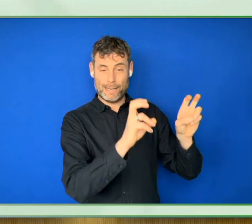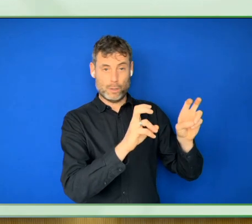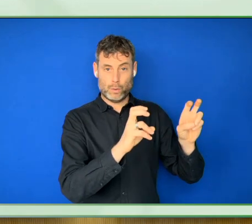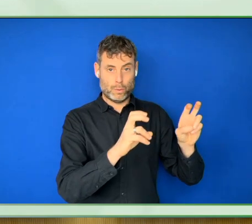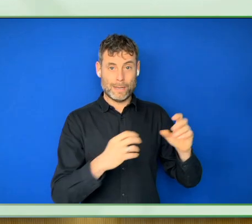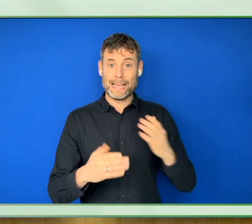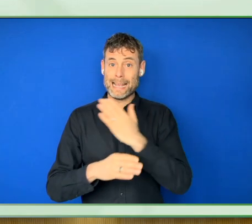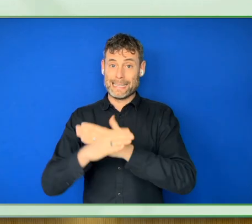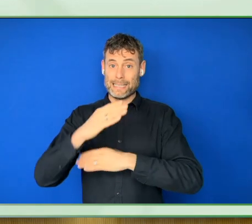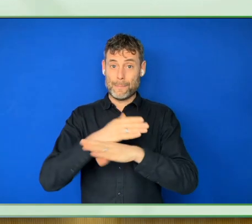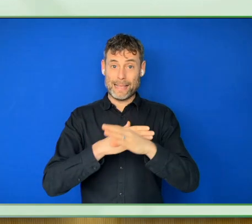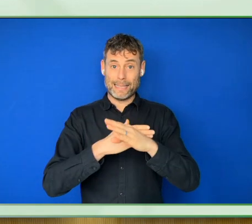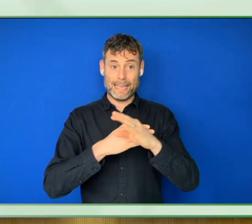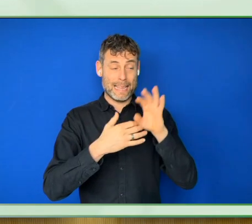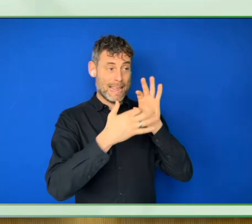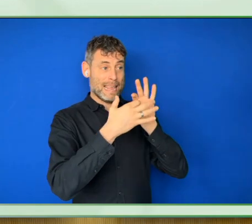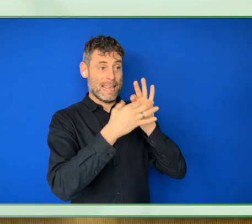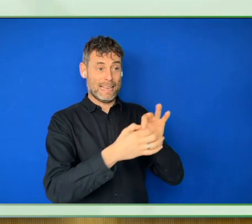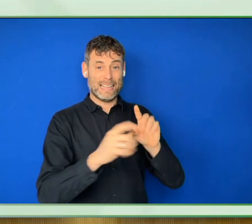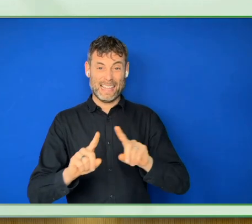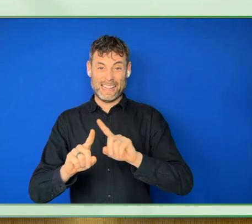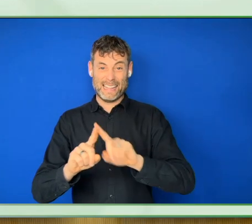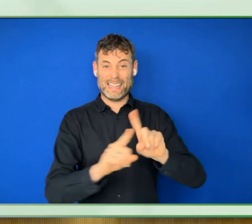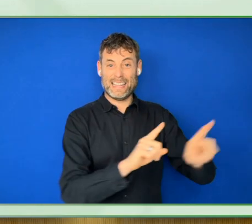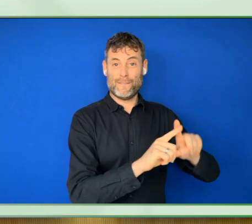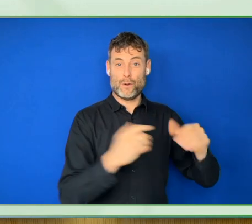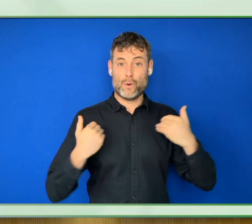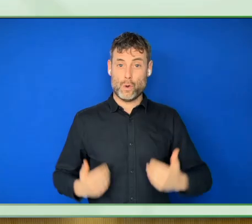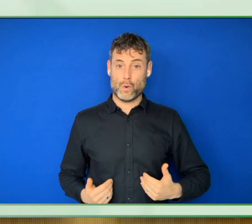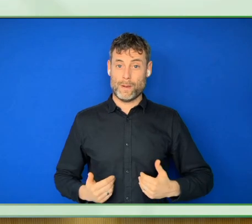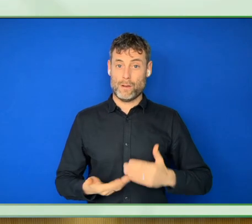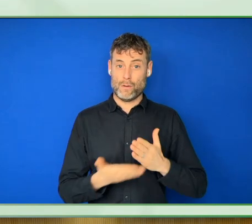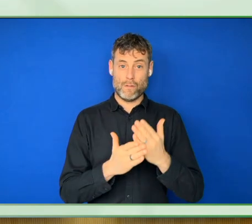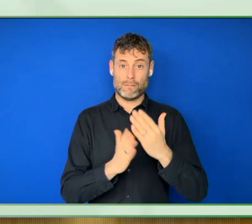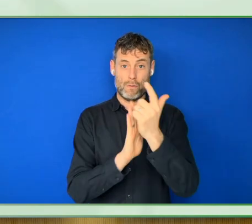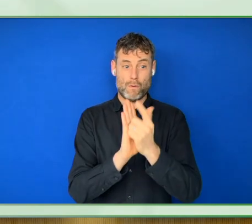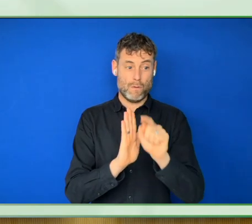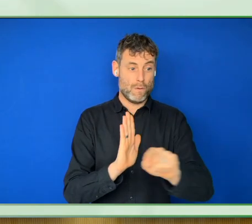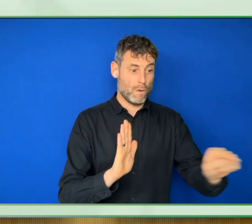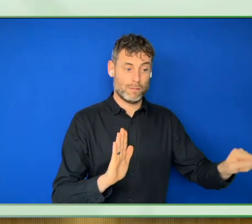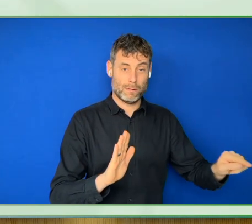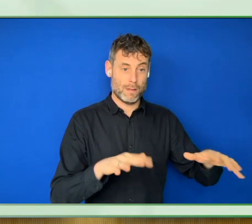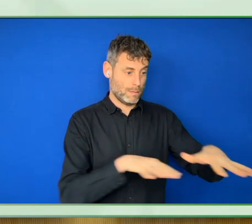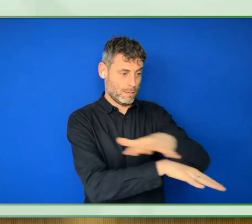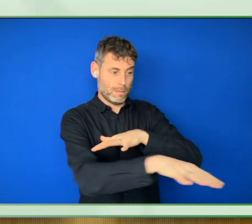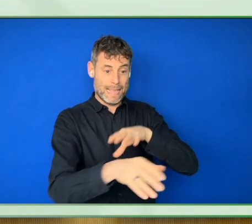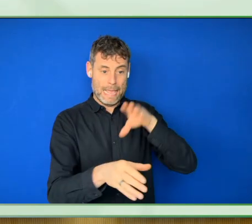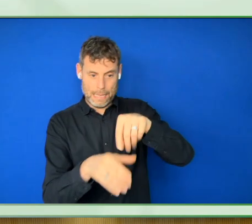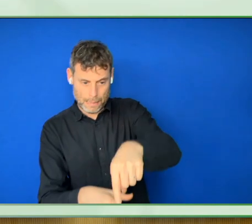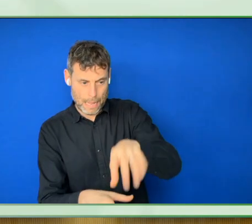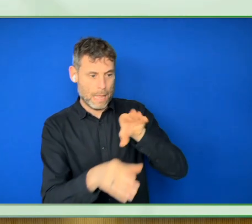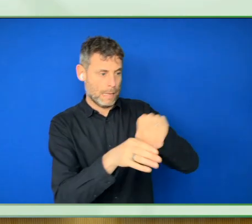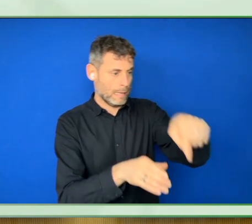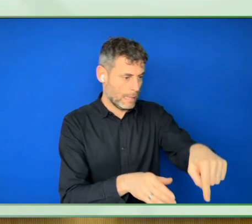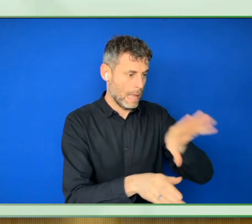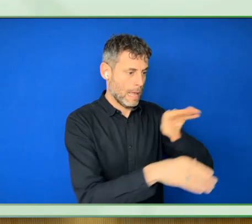work with it and ends up being everywhere. And by being everywhere, it becomes invisible in a way, which is quite